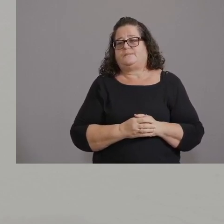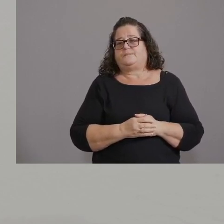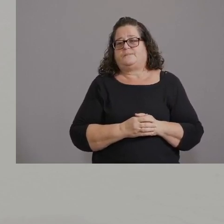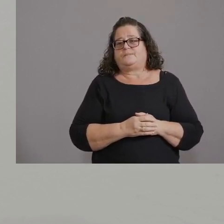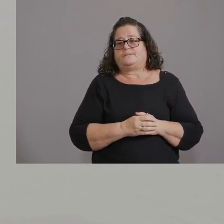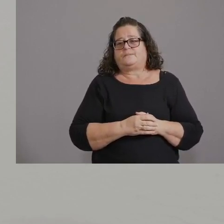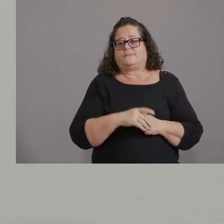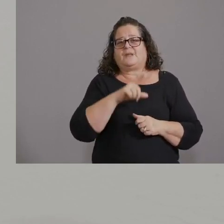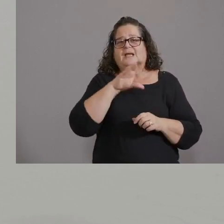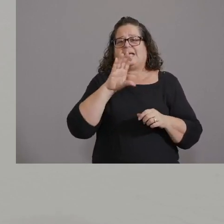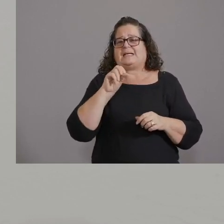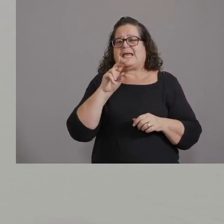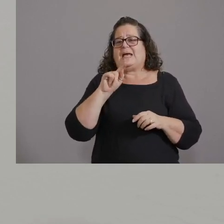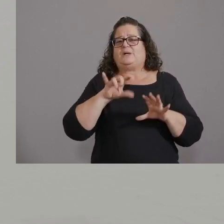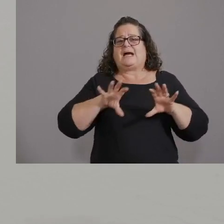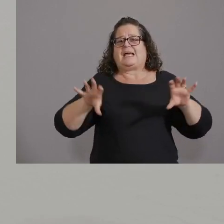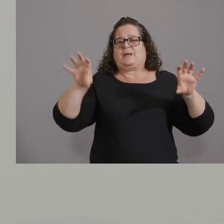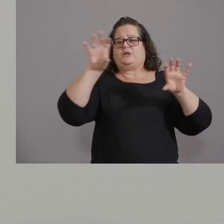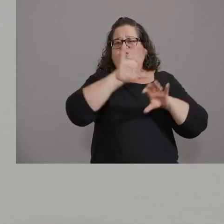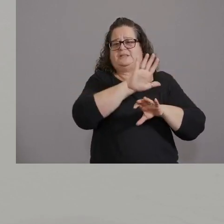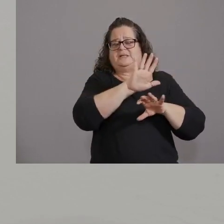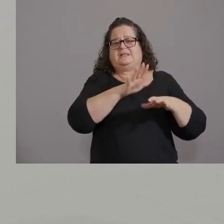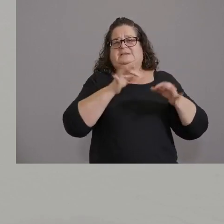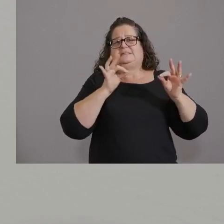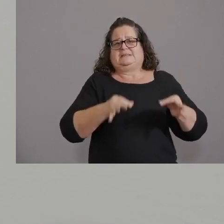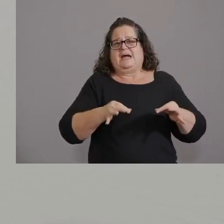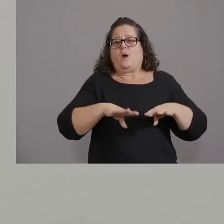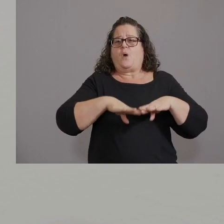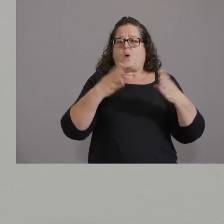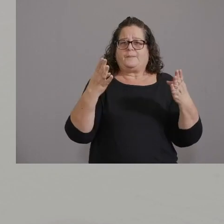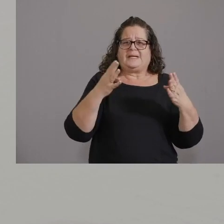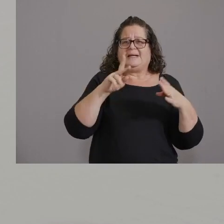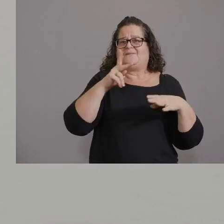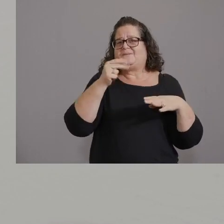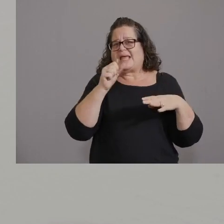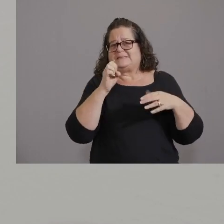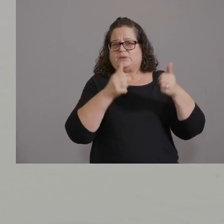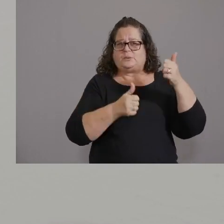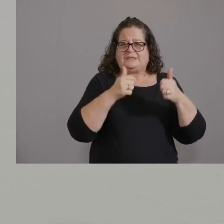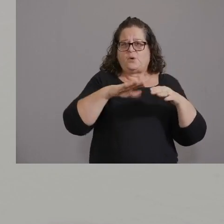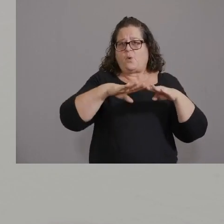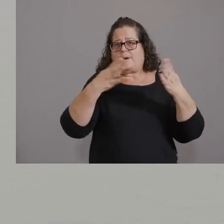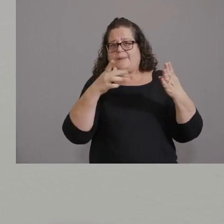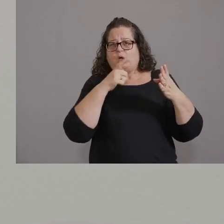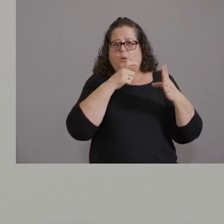allow all of those groups until they have the vaccine available.